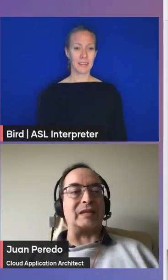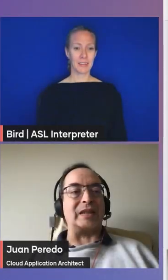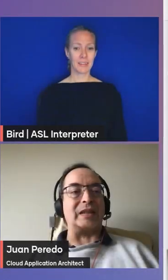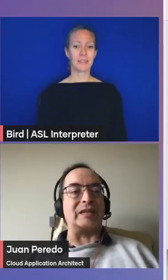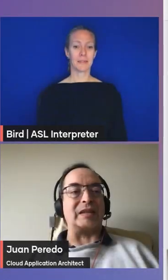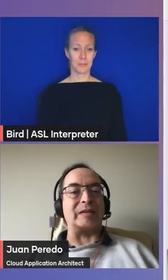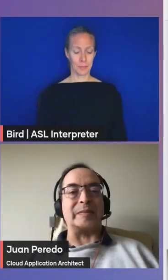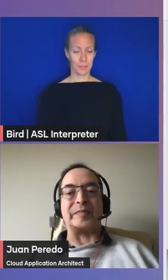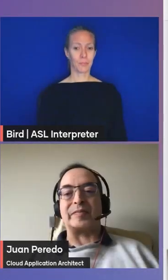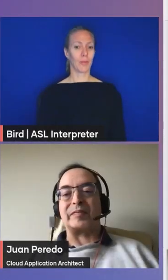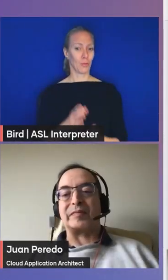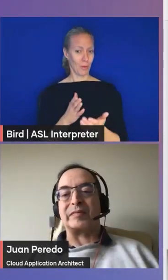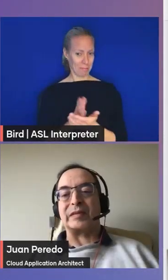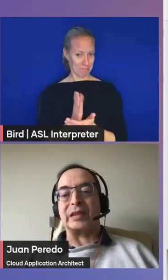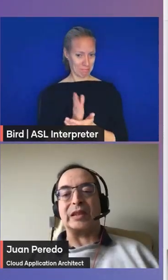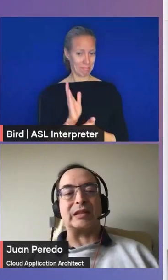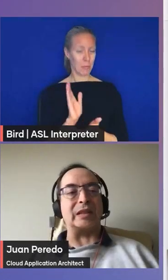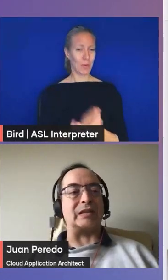Alrighty.